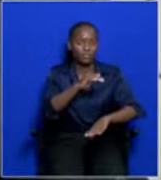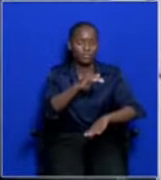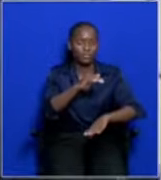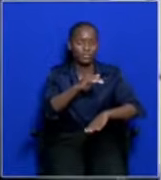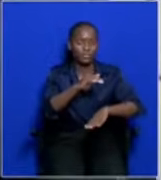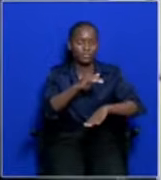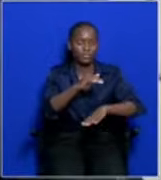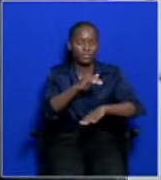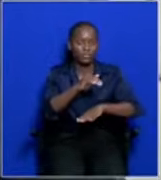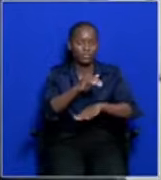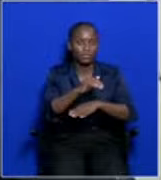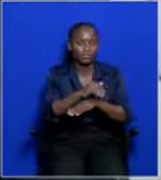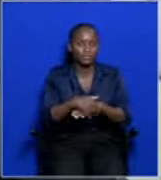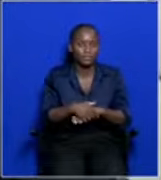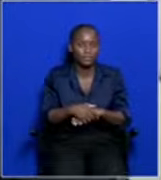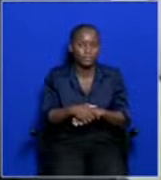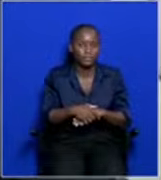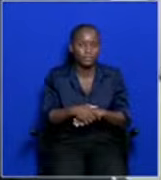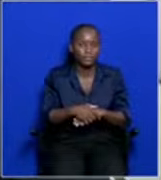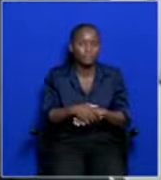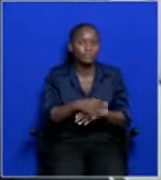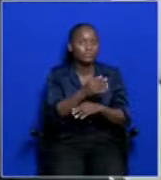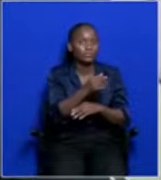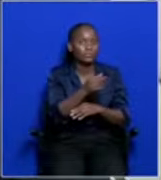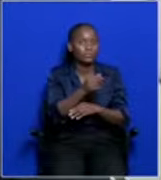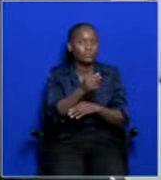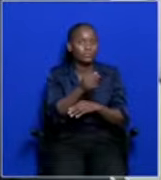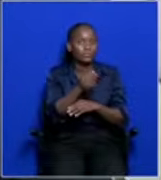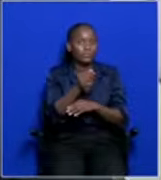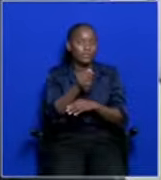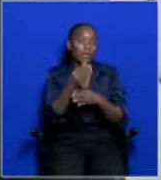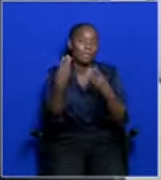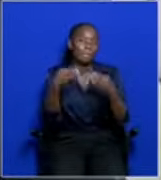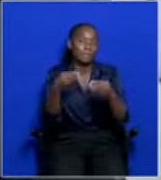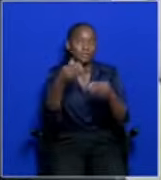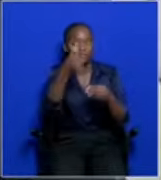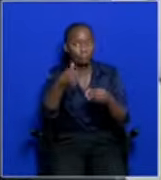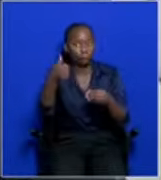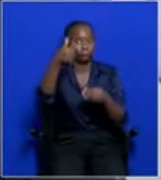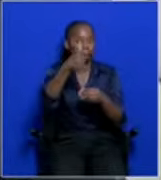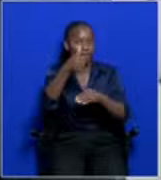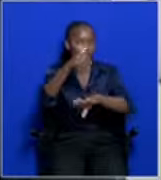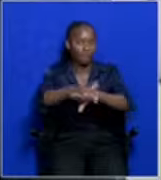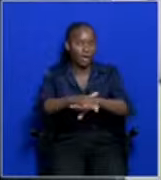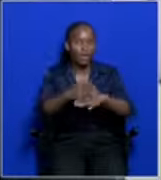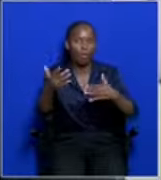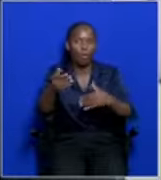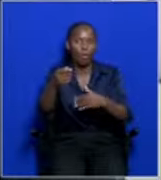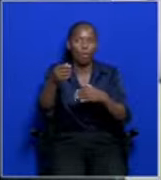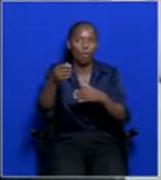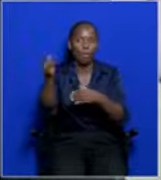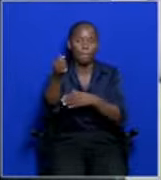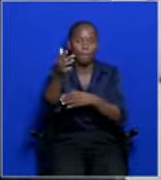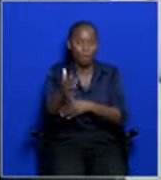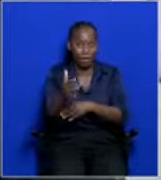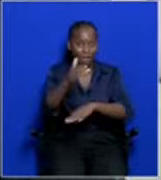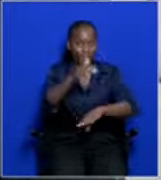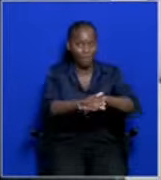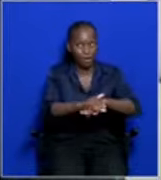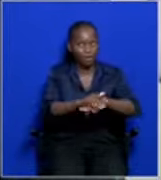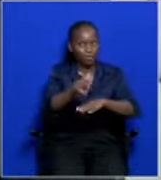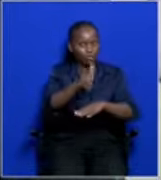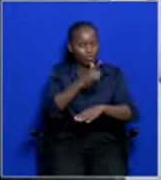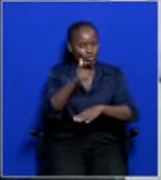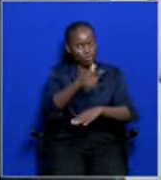The employer's friend was instructed to leave and immediately complied. During the incident, one of the